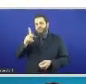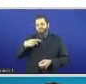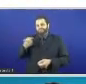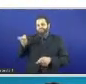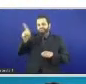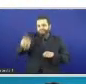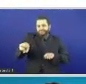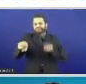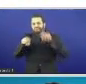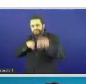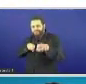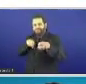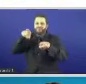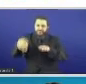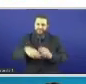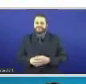Gracias, Emilia.